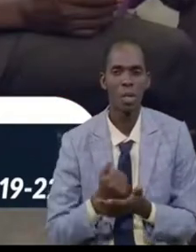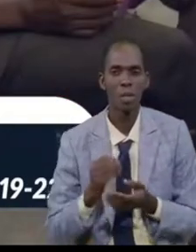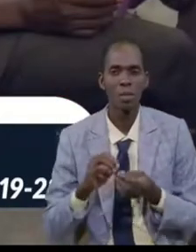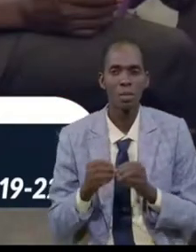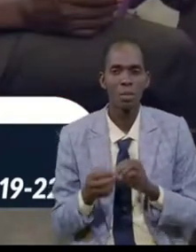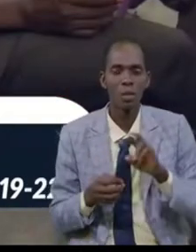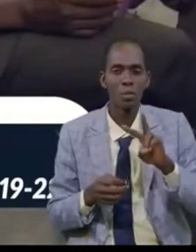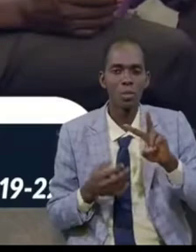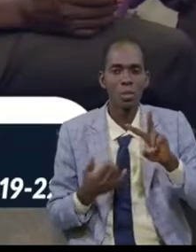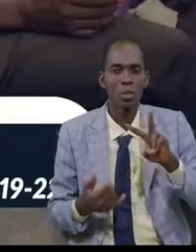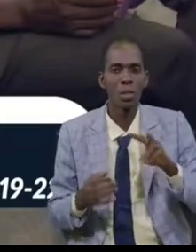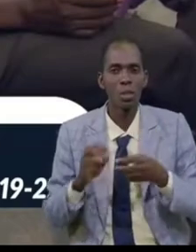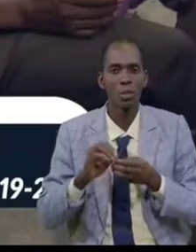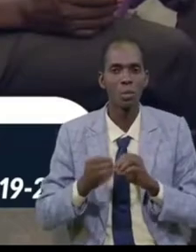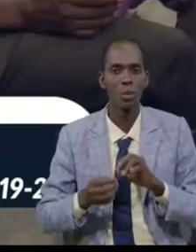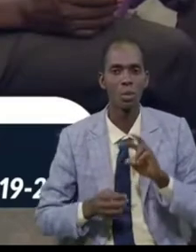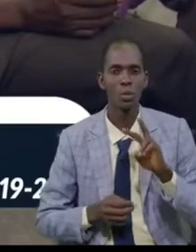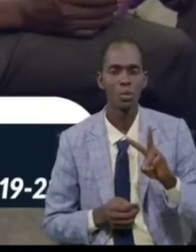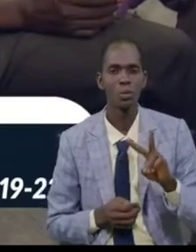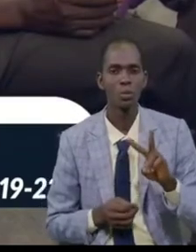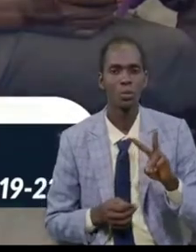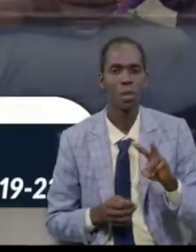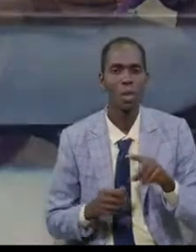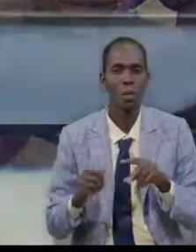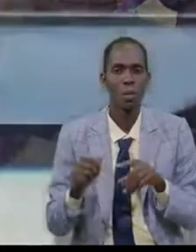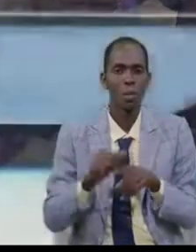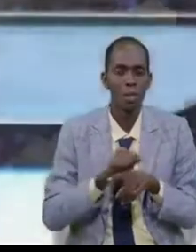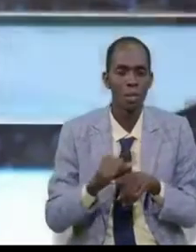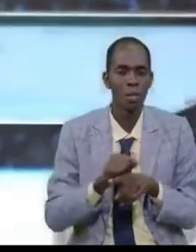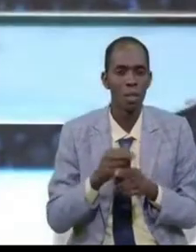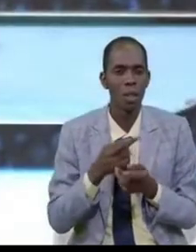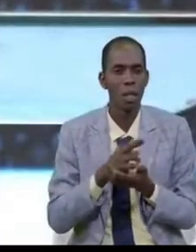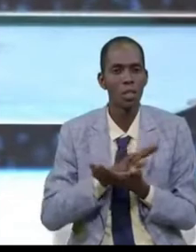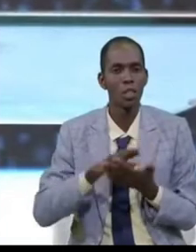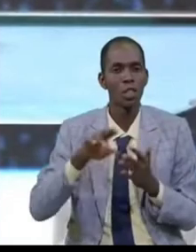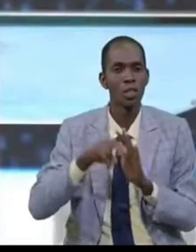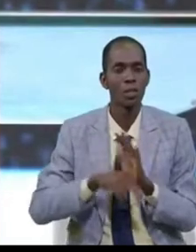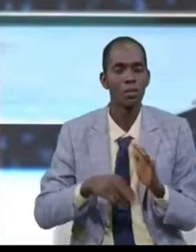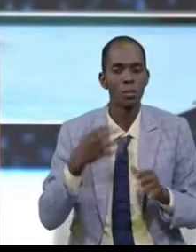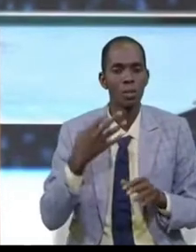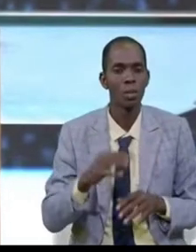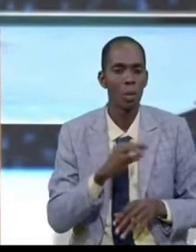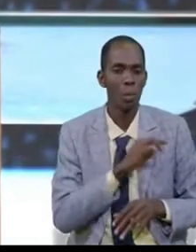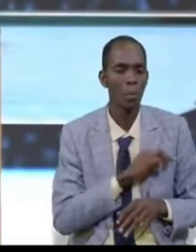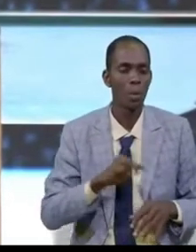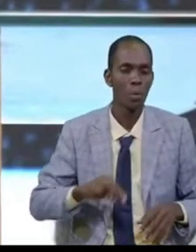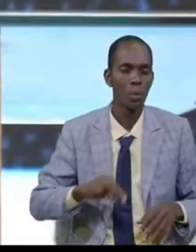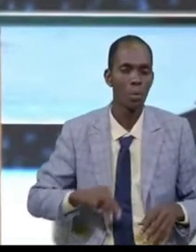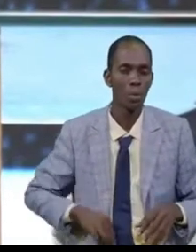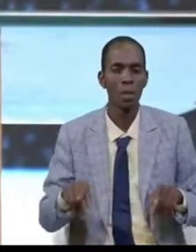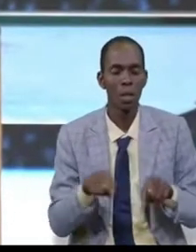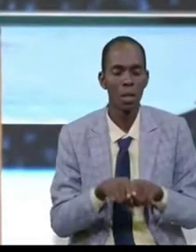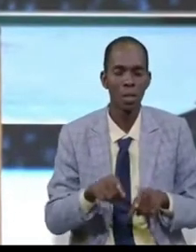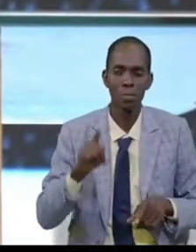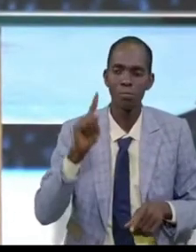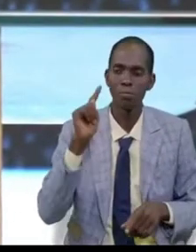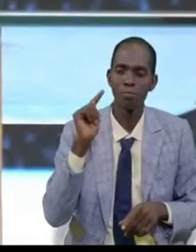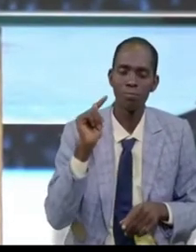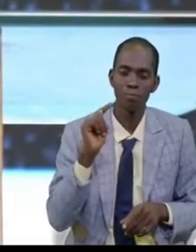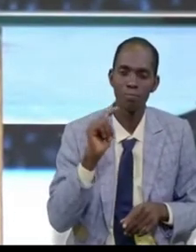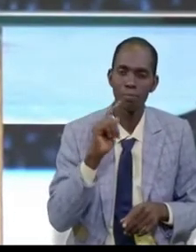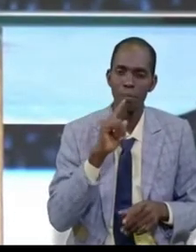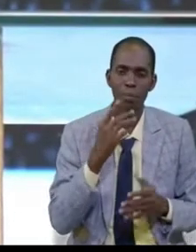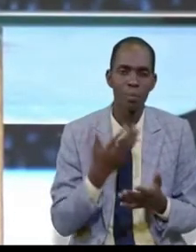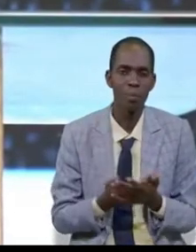two now, number two, practical righteousness of members as specified